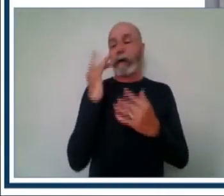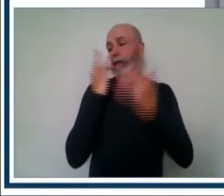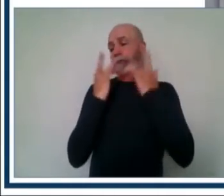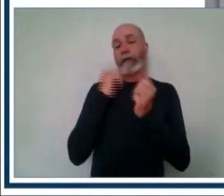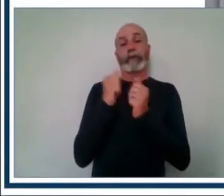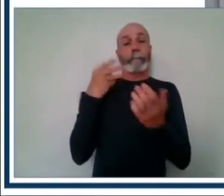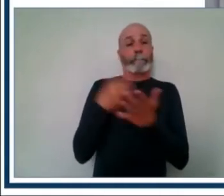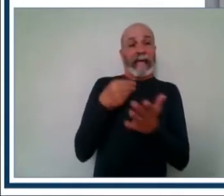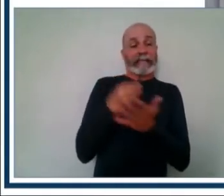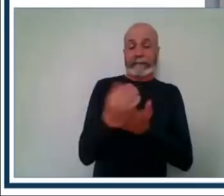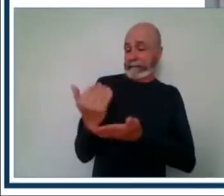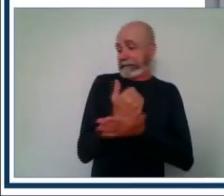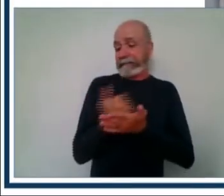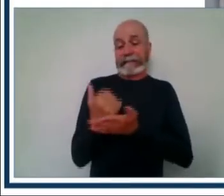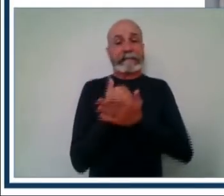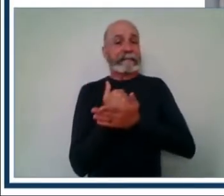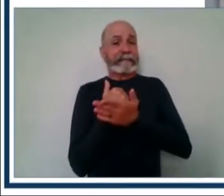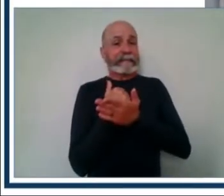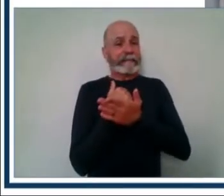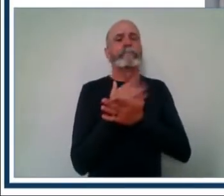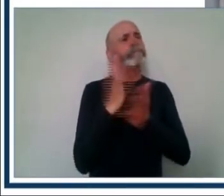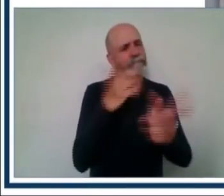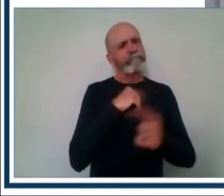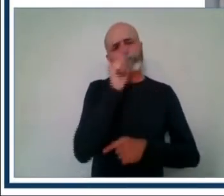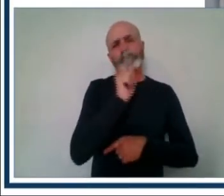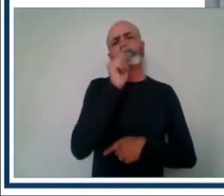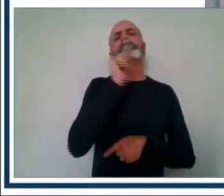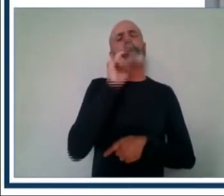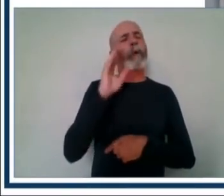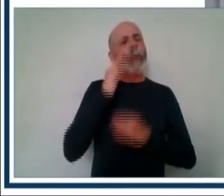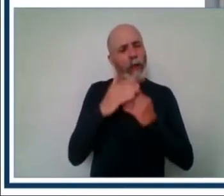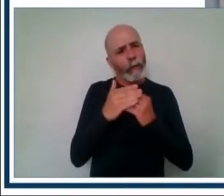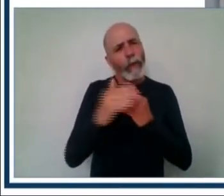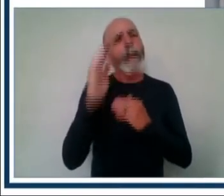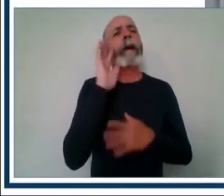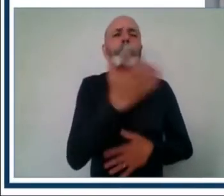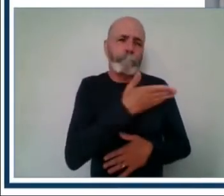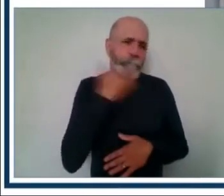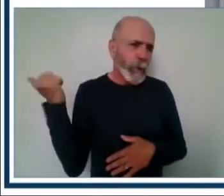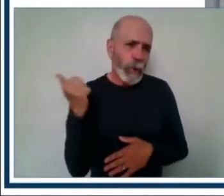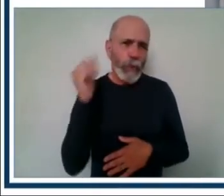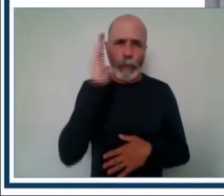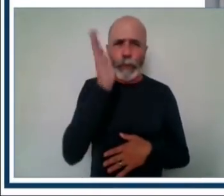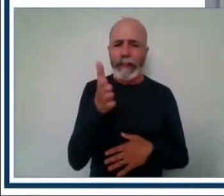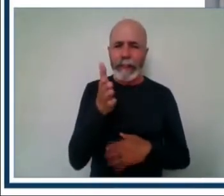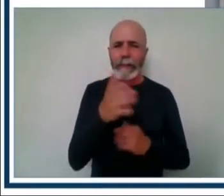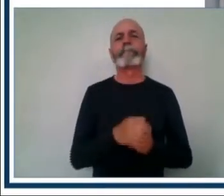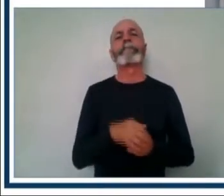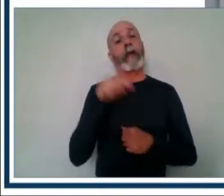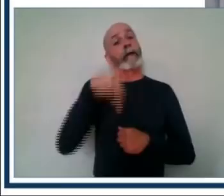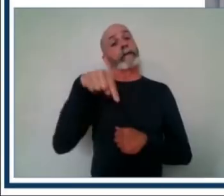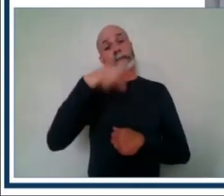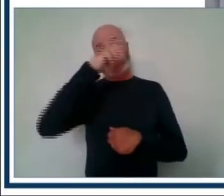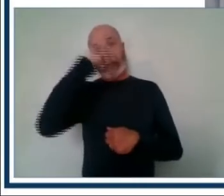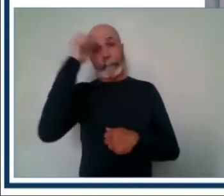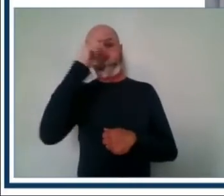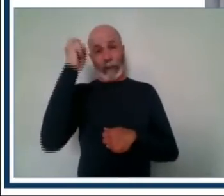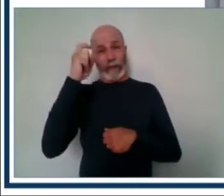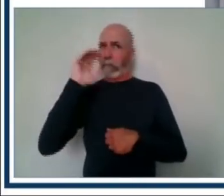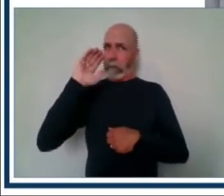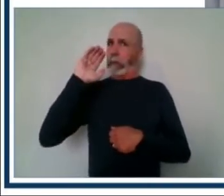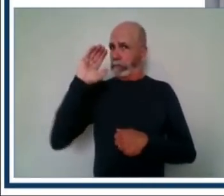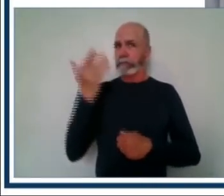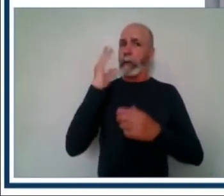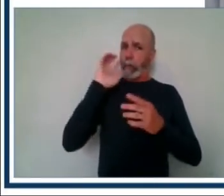pay off in the long run. It is my hope that it will be a better summer if we can get our cases down and our vaccines